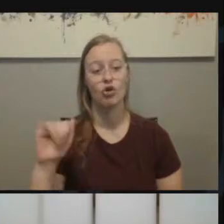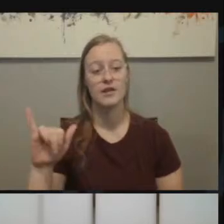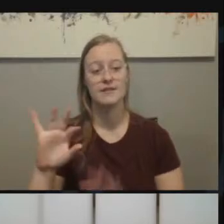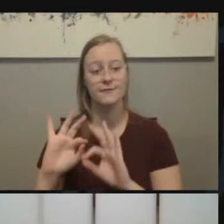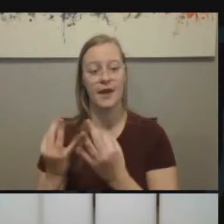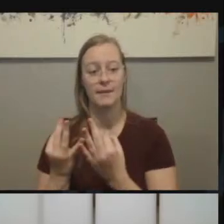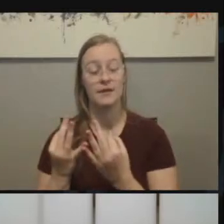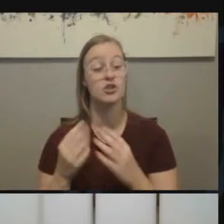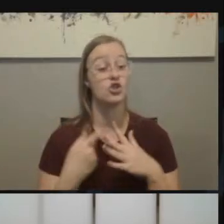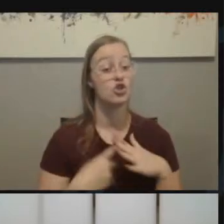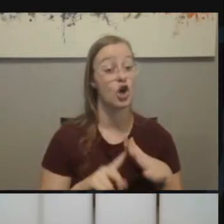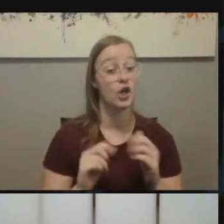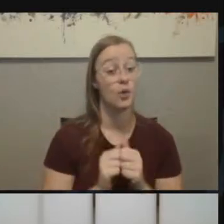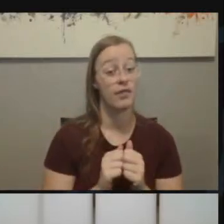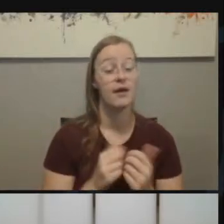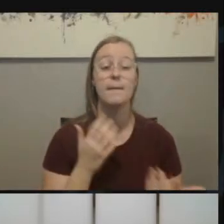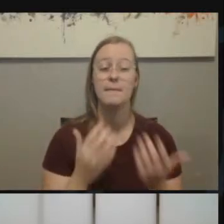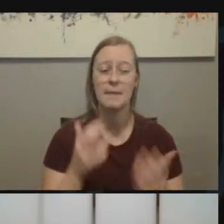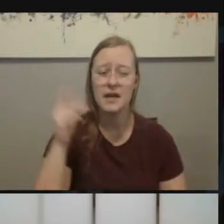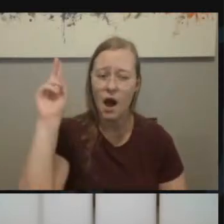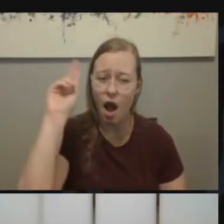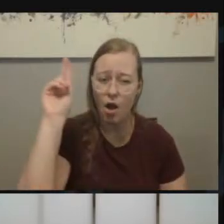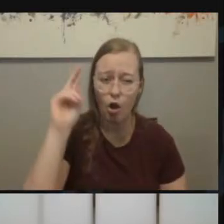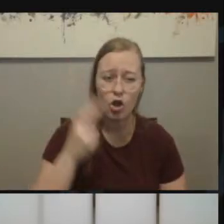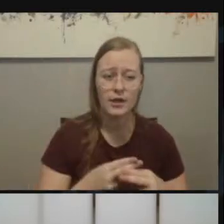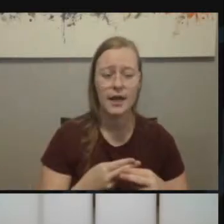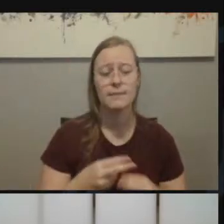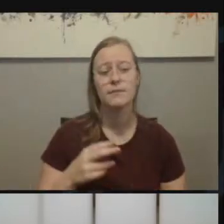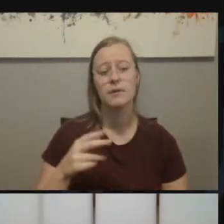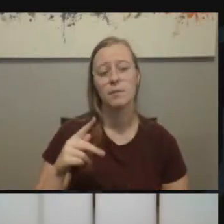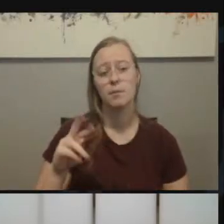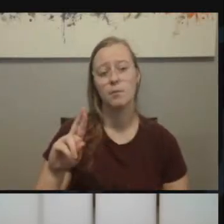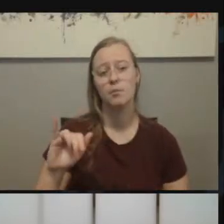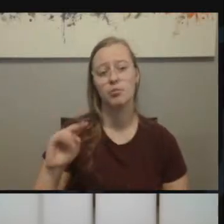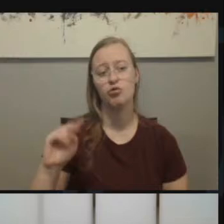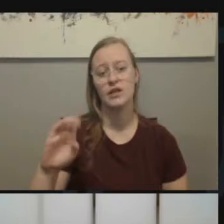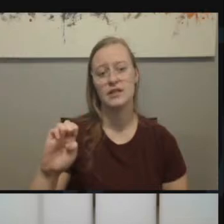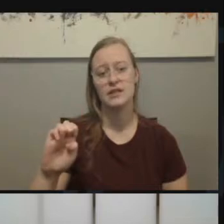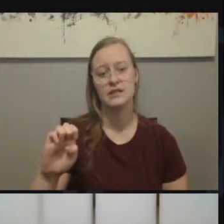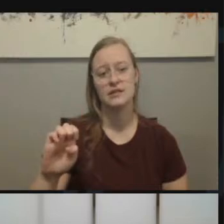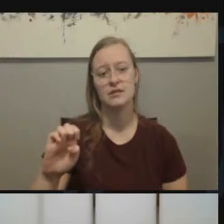with probably an uncle named Prince Murray, and then